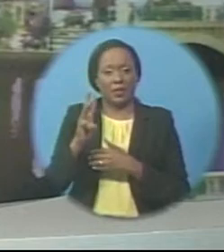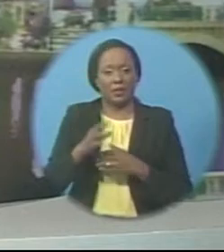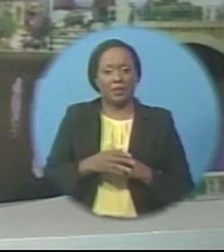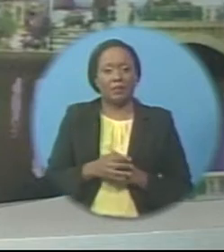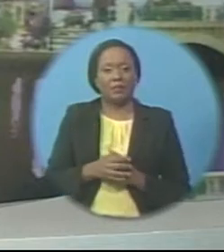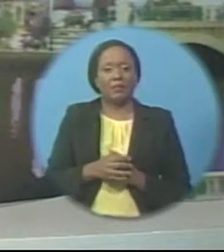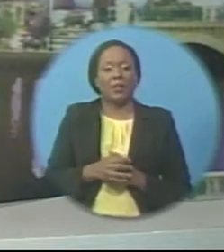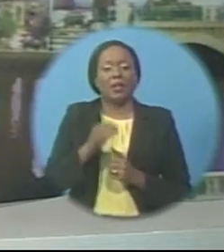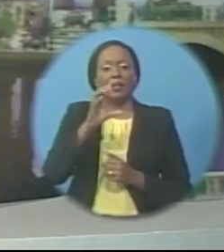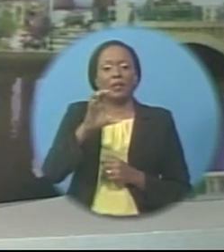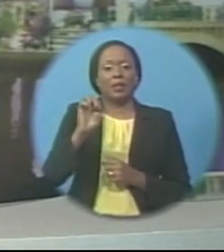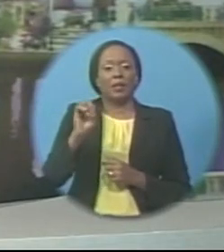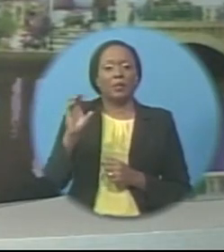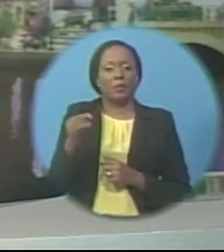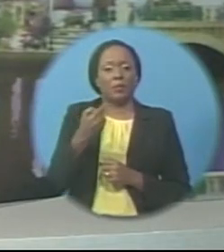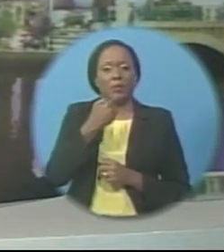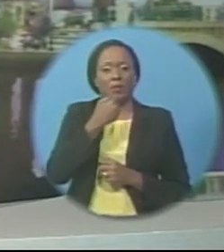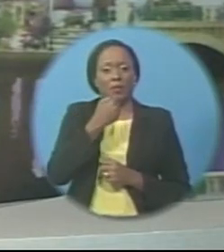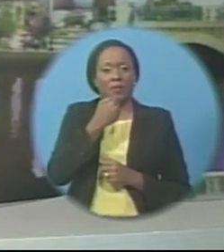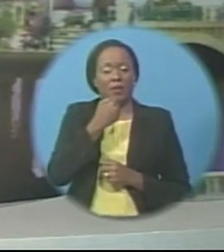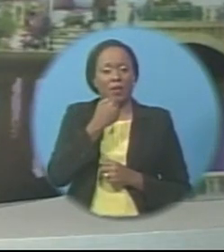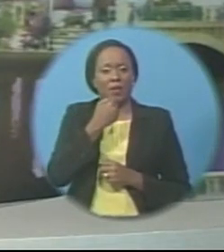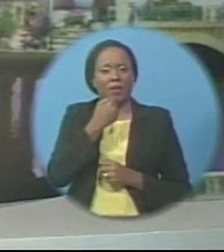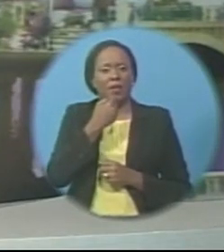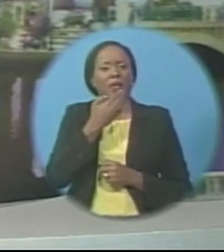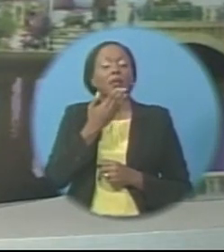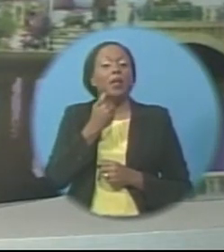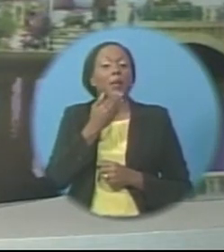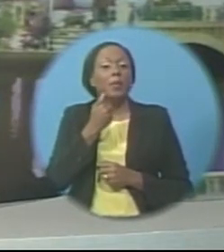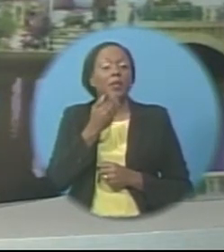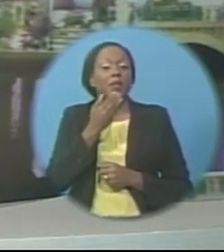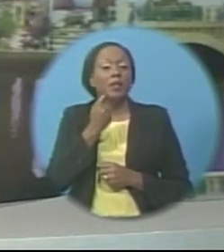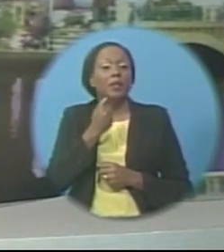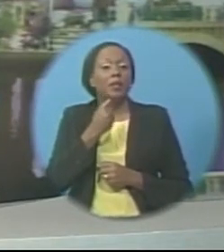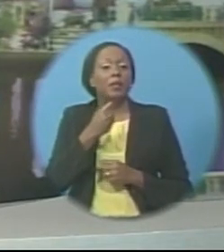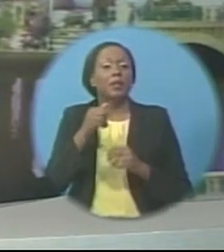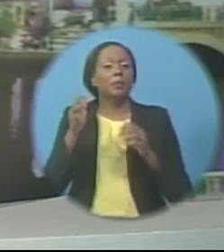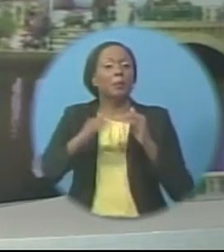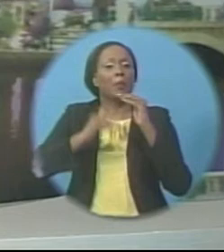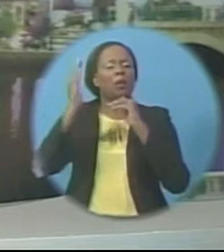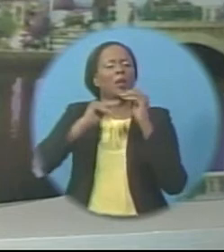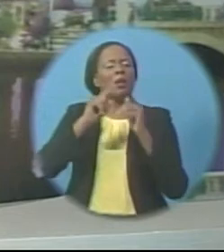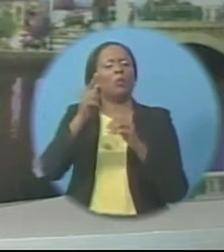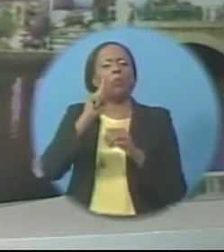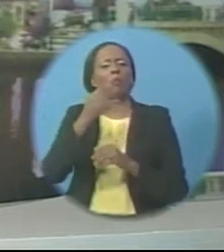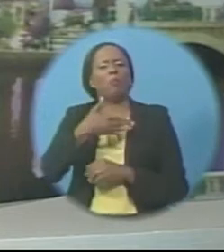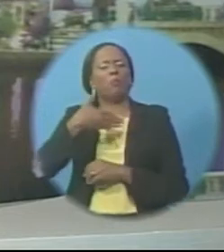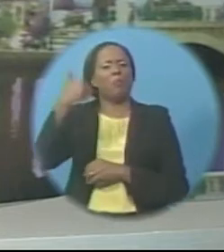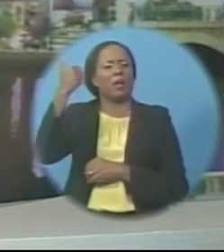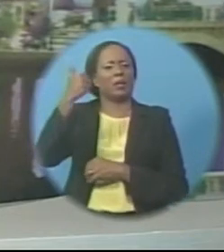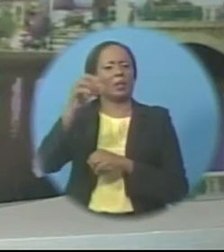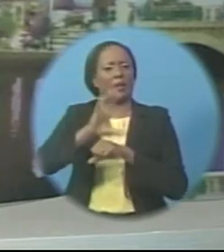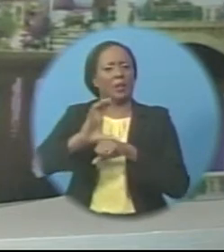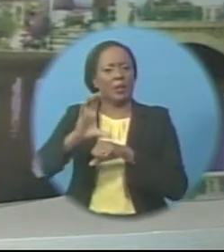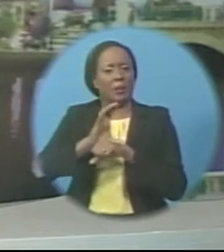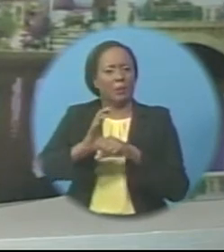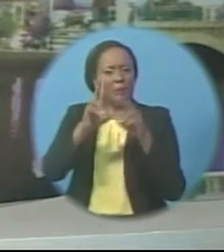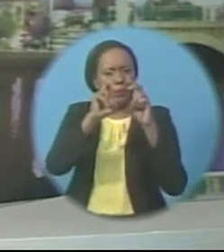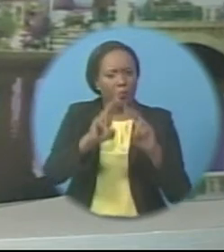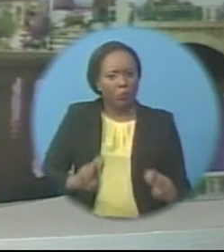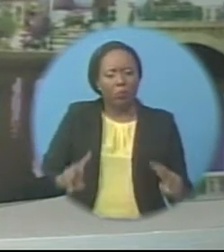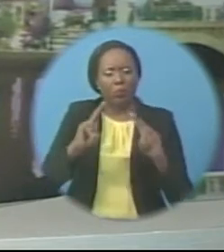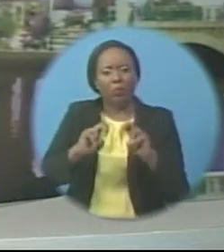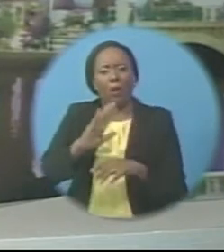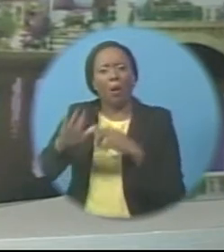Callie Boyer, says it is one of the best facilities in the region for diabetes treatment, covering screening and all